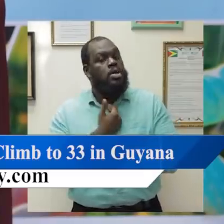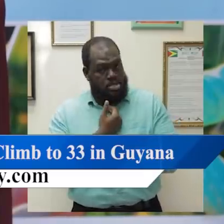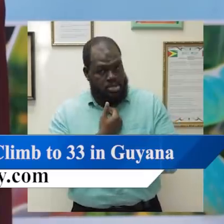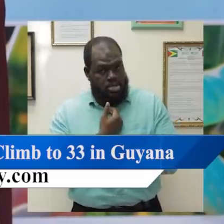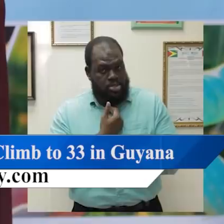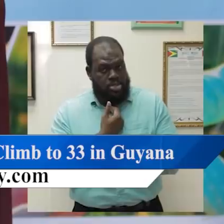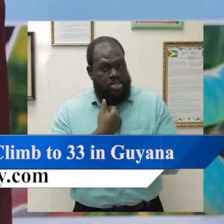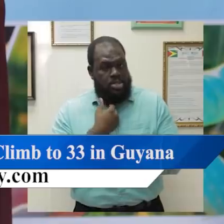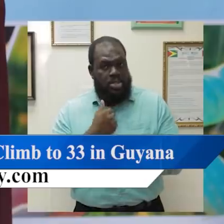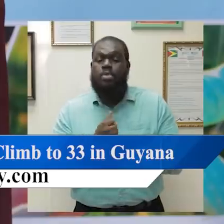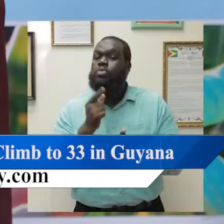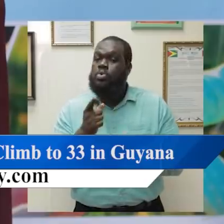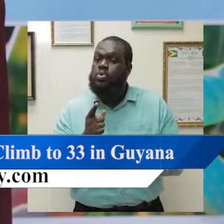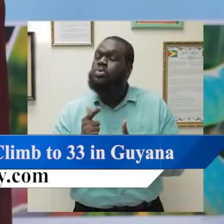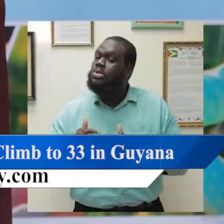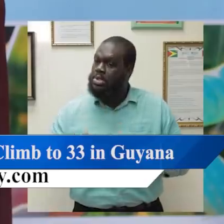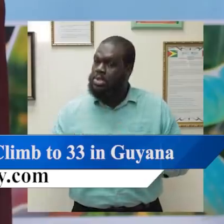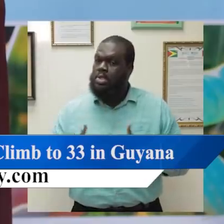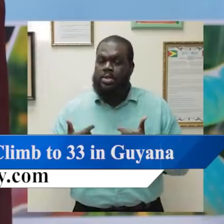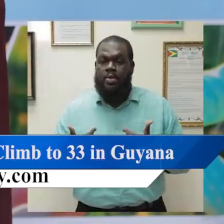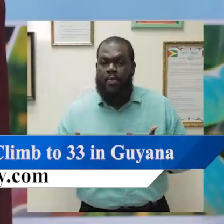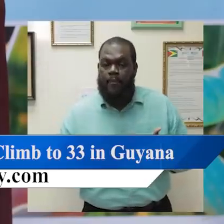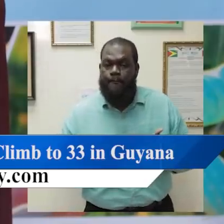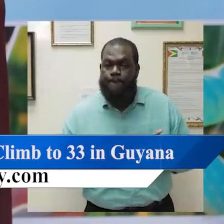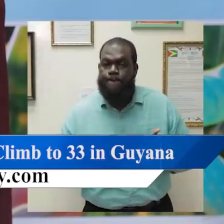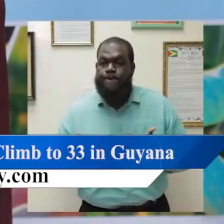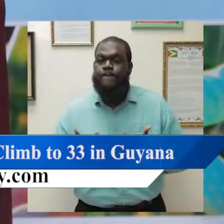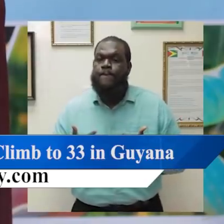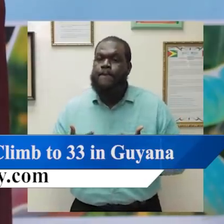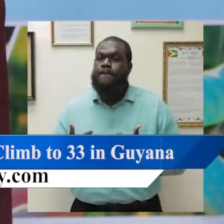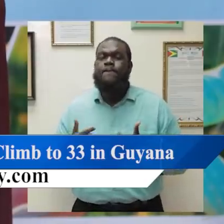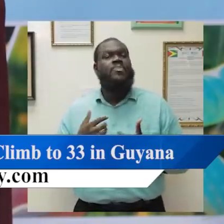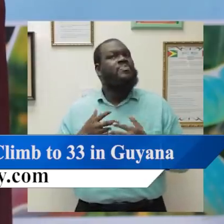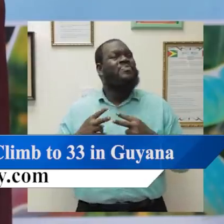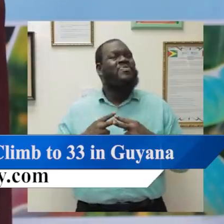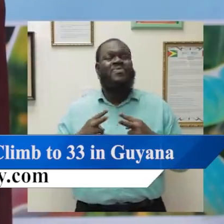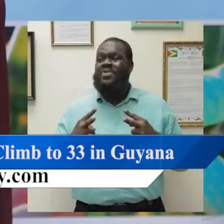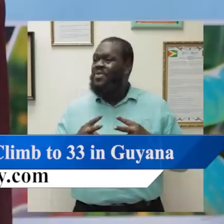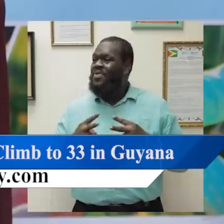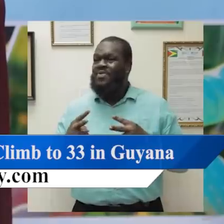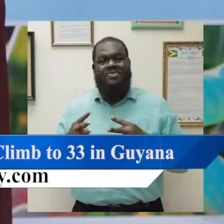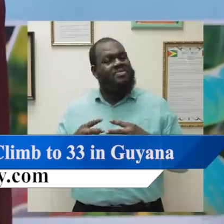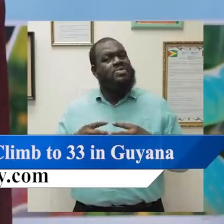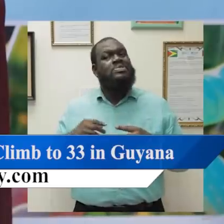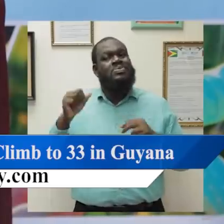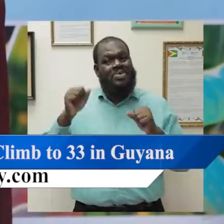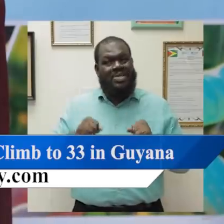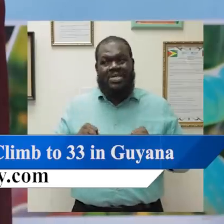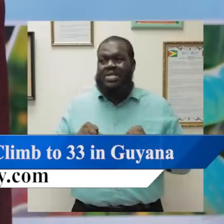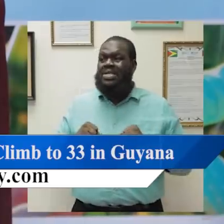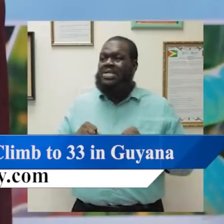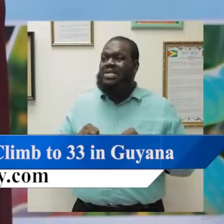alive. If you don't adhere, it is very likely that you will contract this